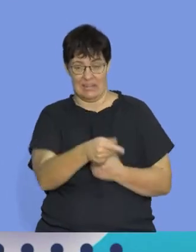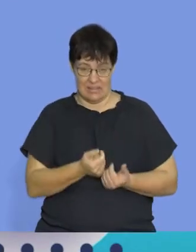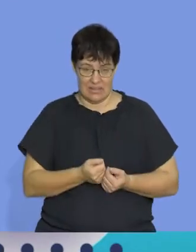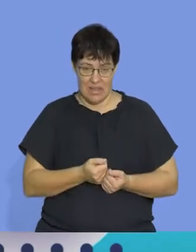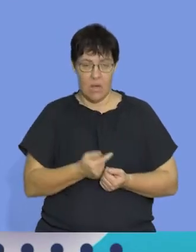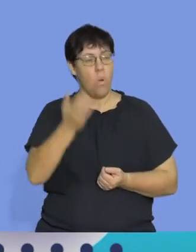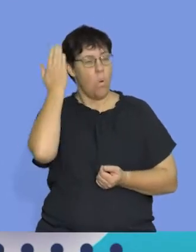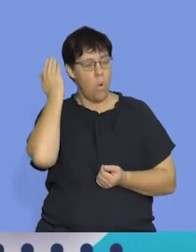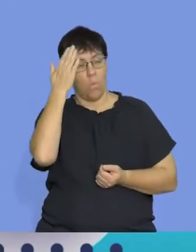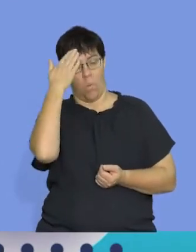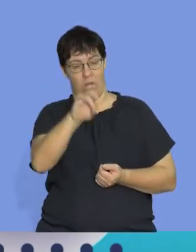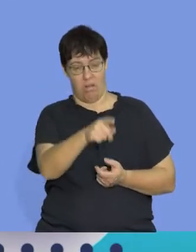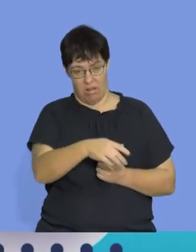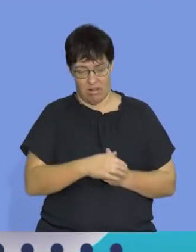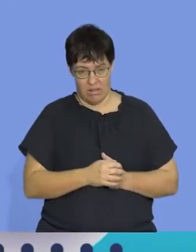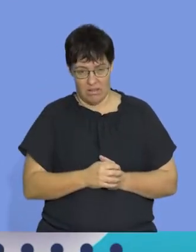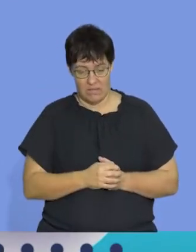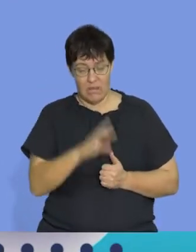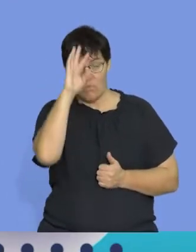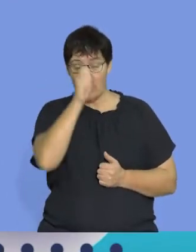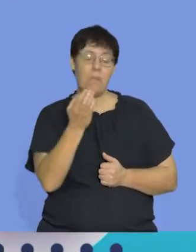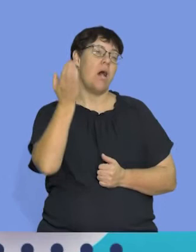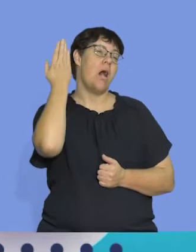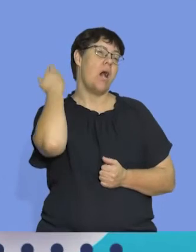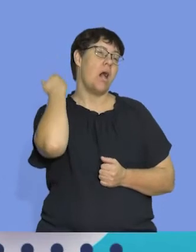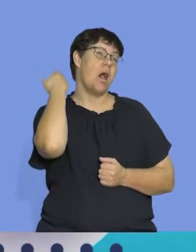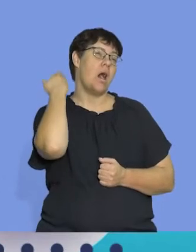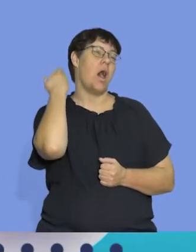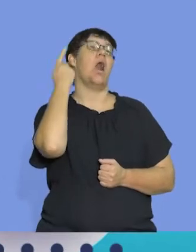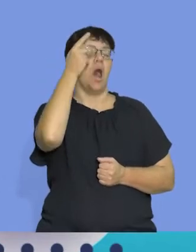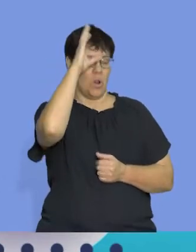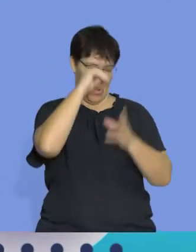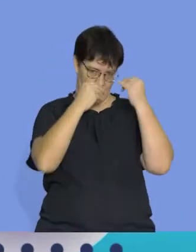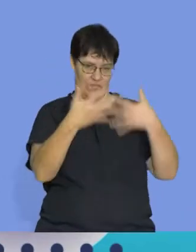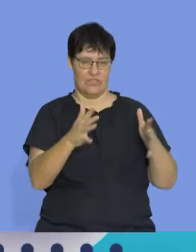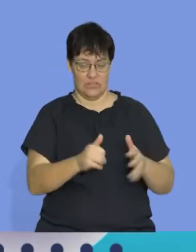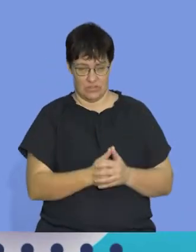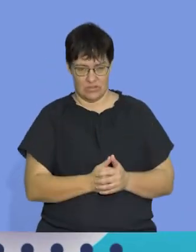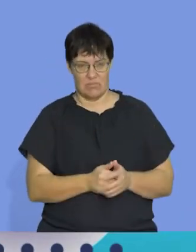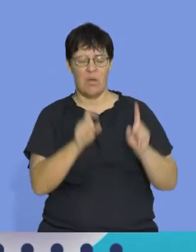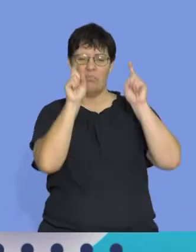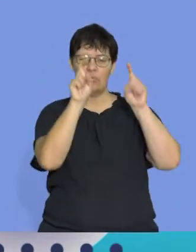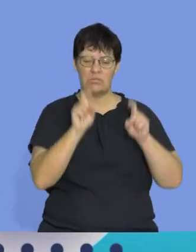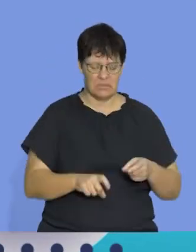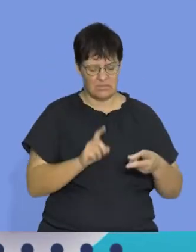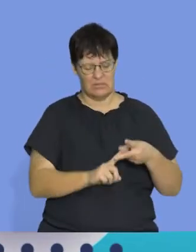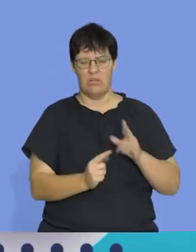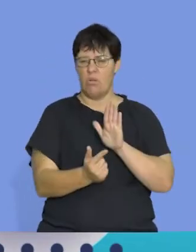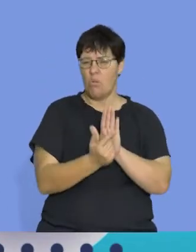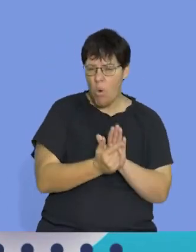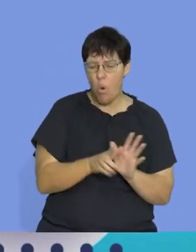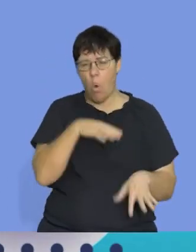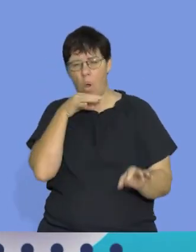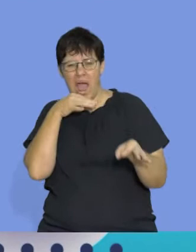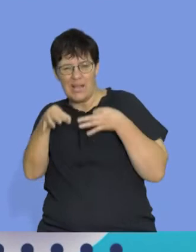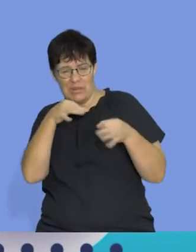already know. When we talk about remembering or recall, we think of stating principles, laws, or defining. So